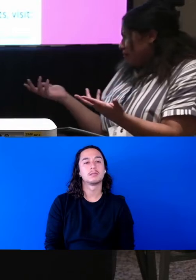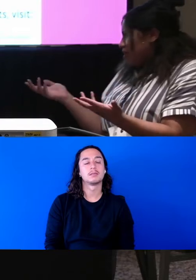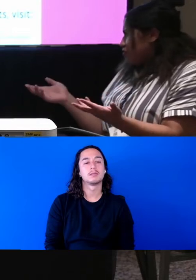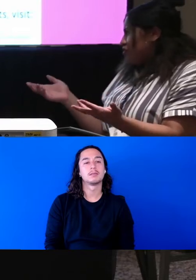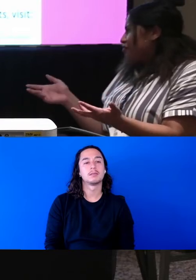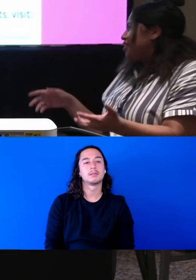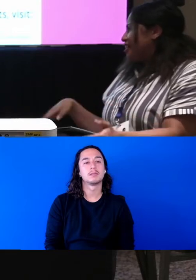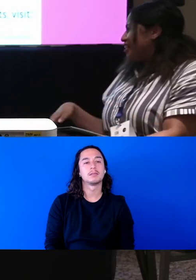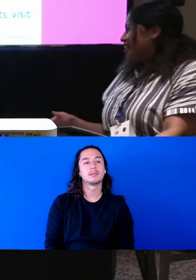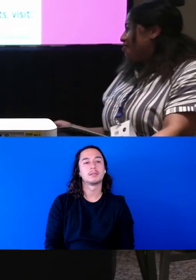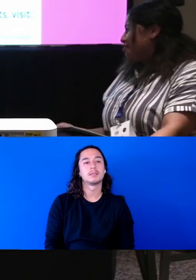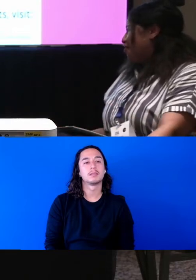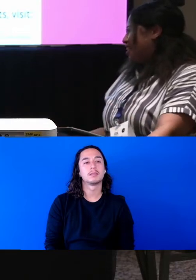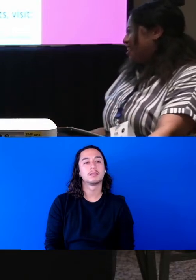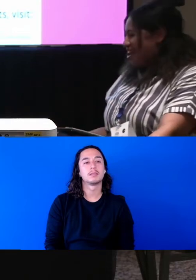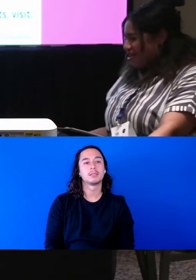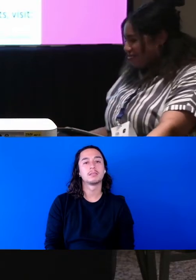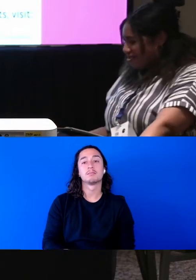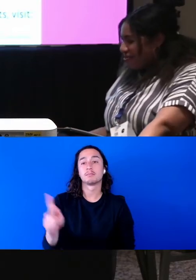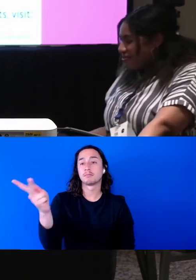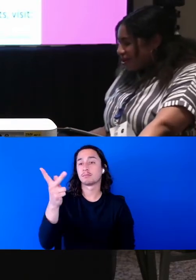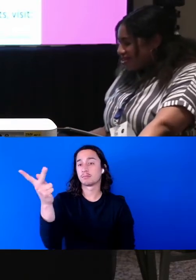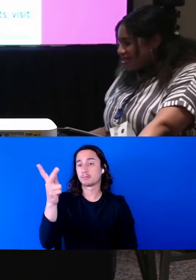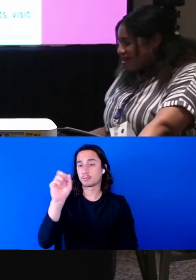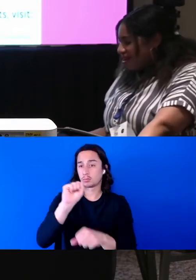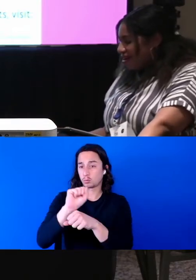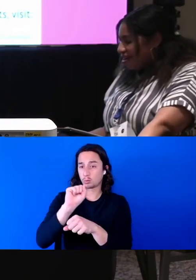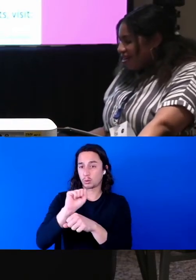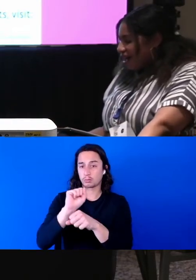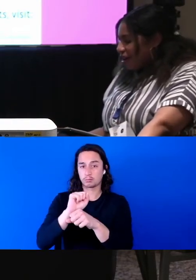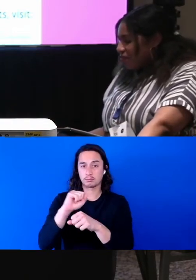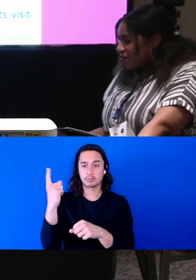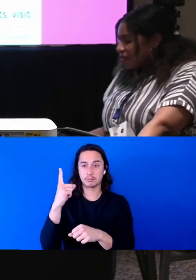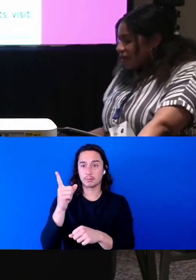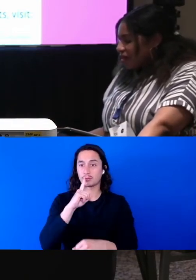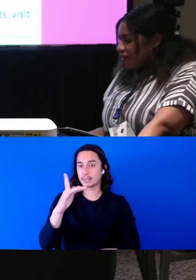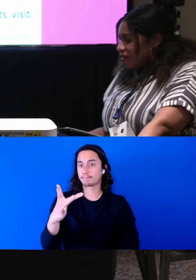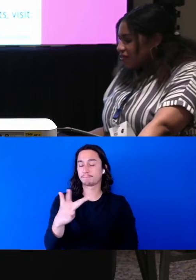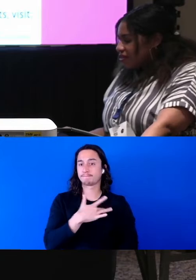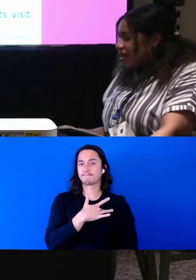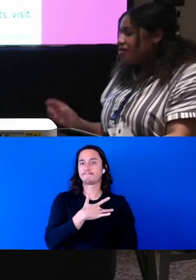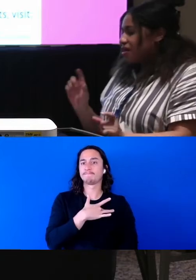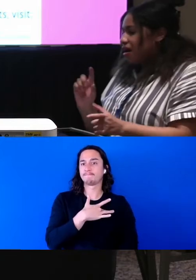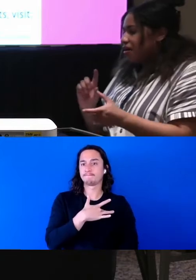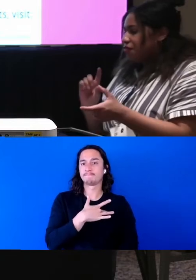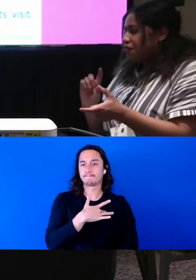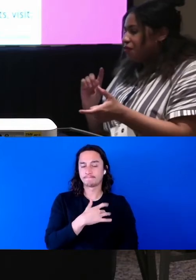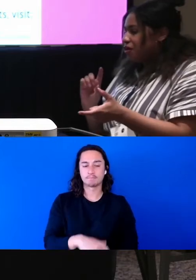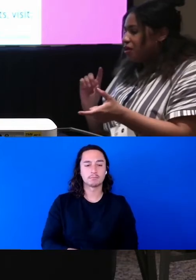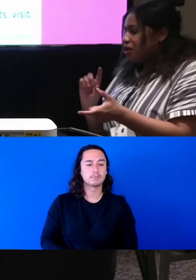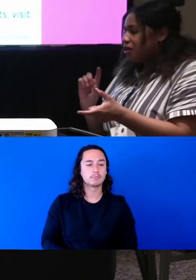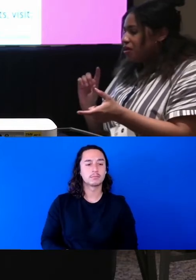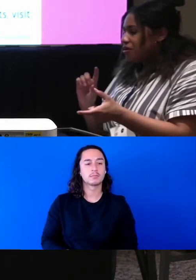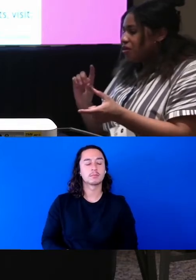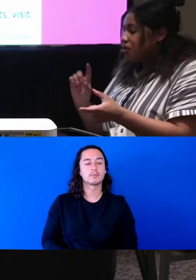are doing, because you're still creating and evolving, the works are, there's a sense